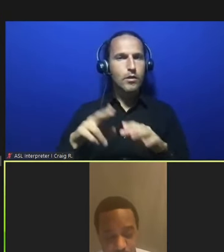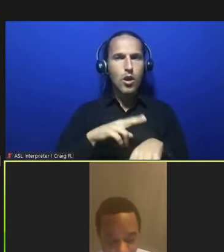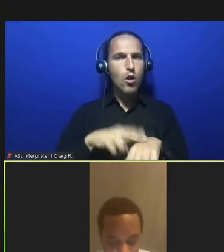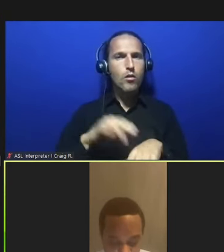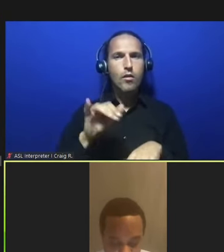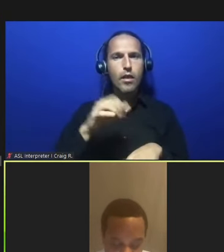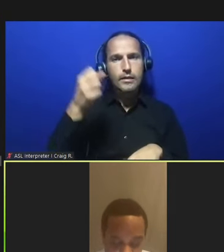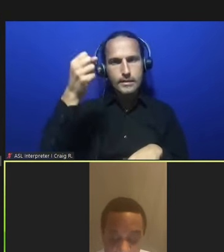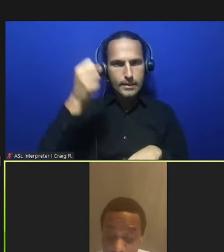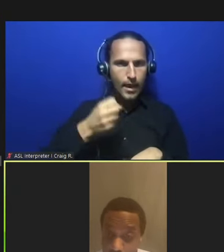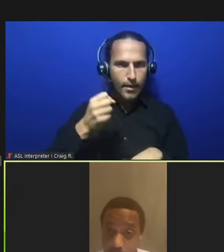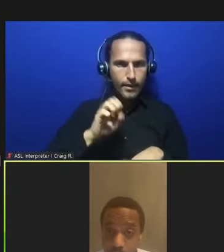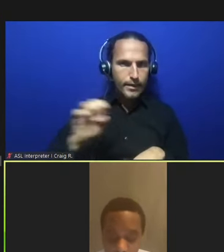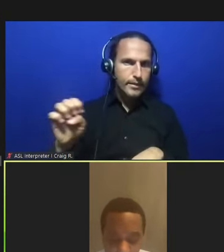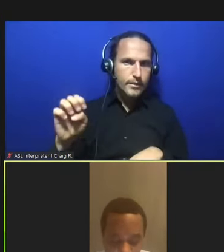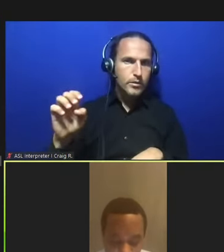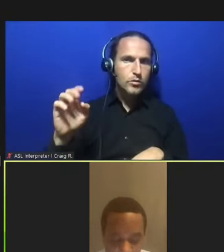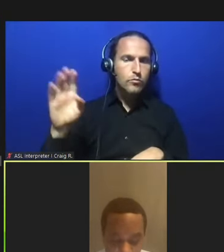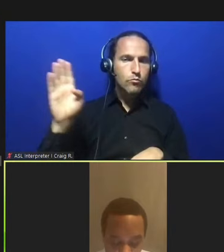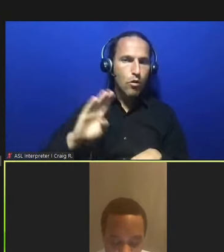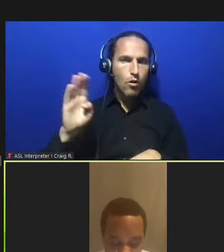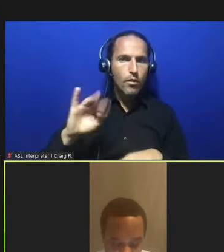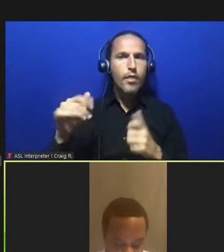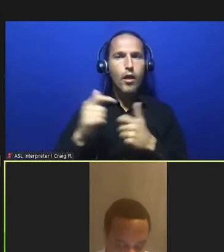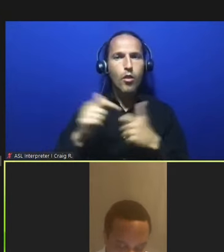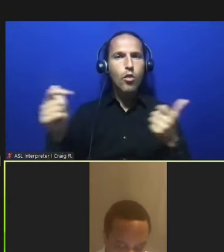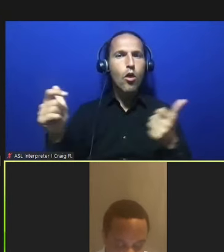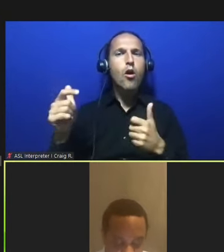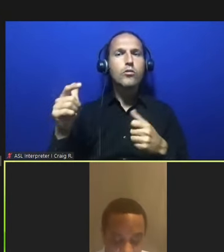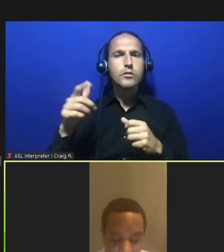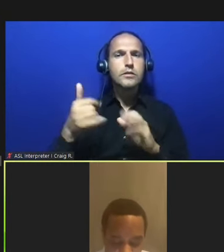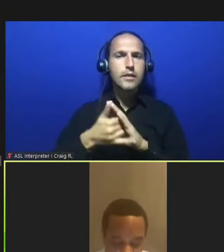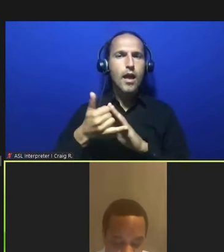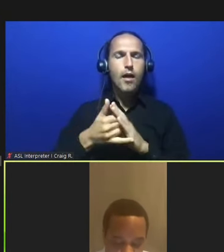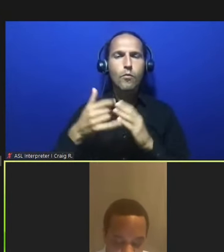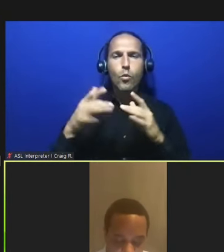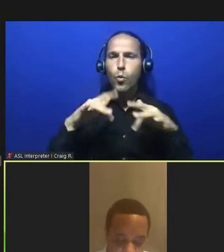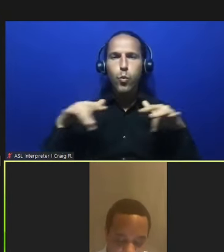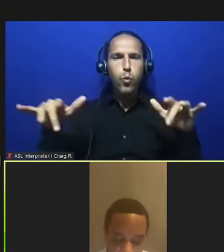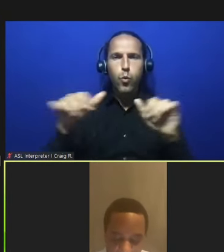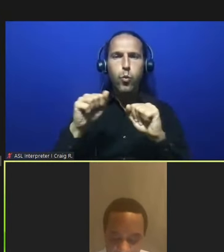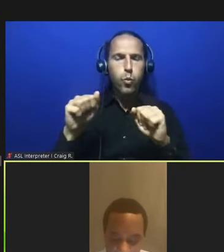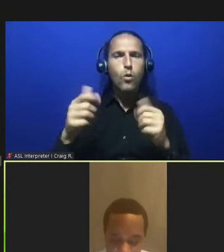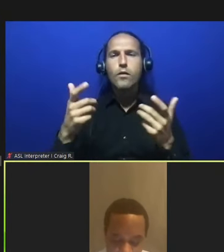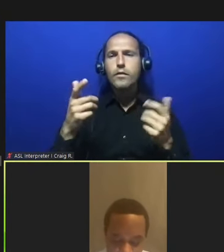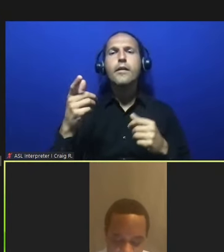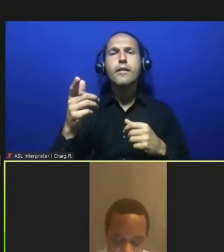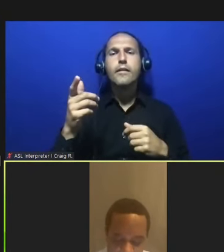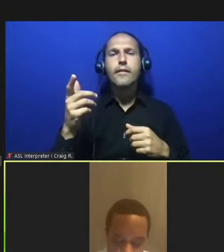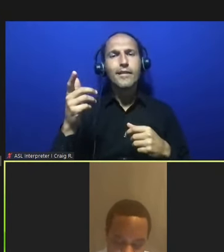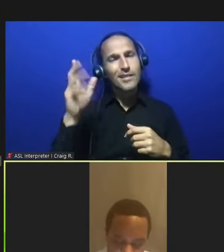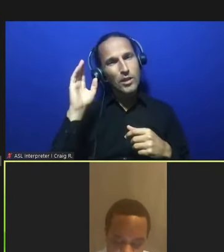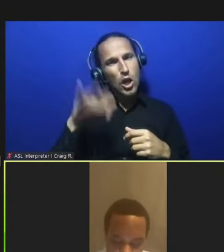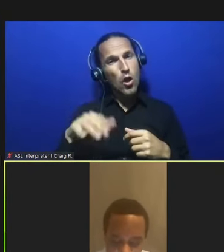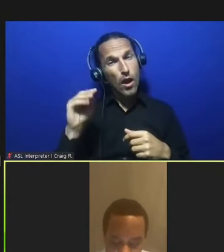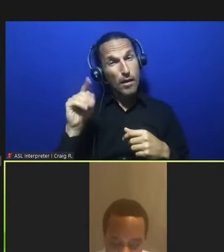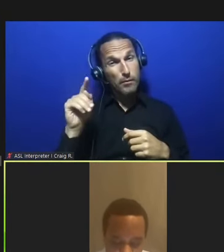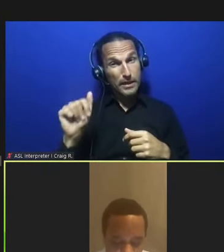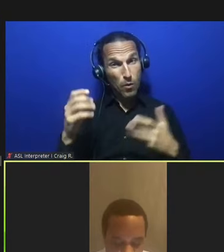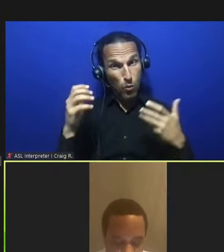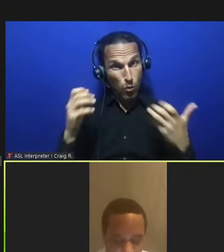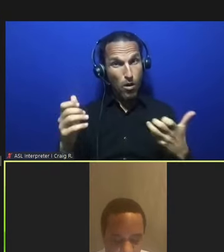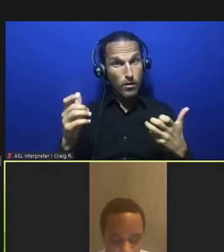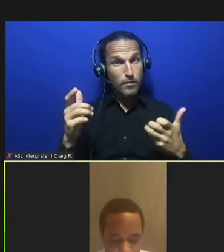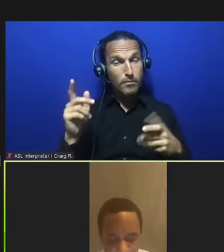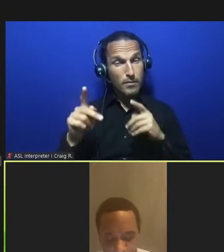as Southeast Brooklyn, another large subway desert. It is an oxymoron for the MTA to say that it wants people to leave